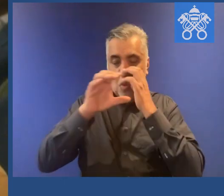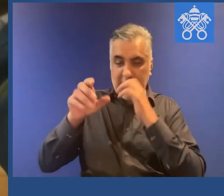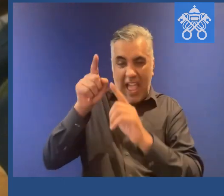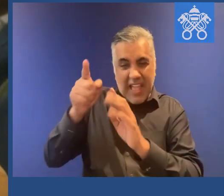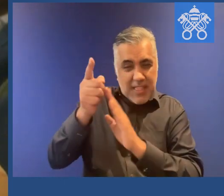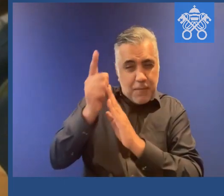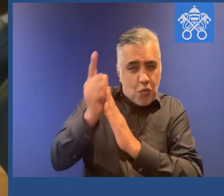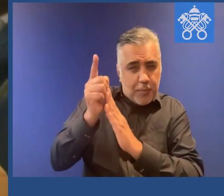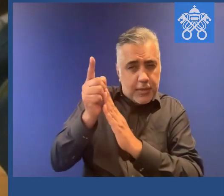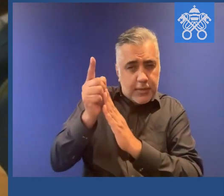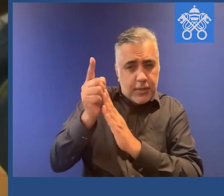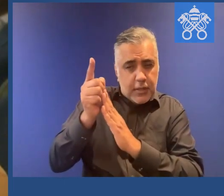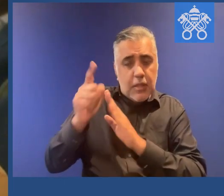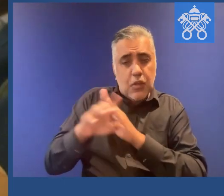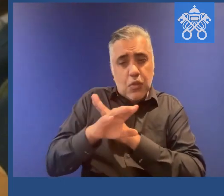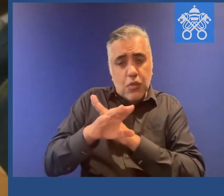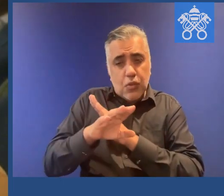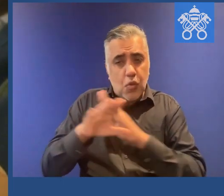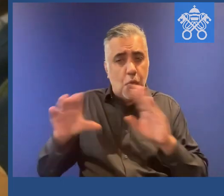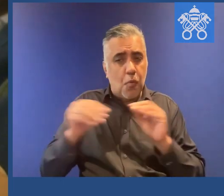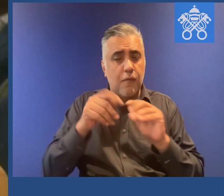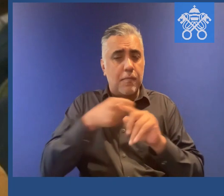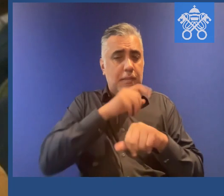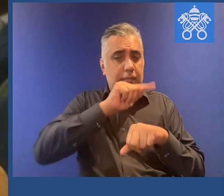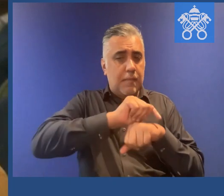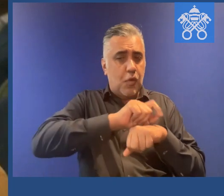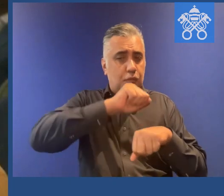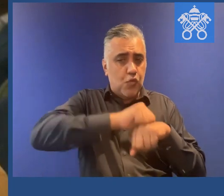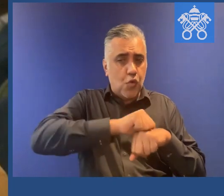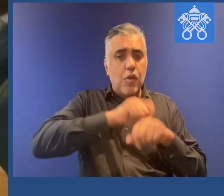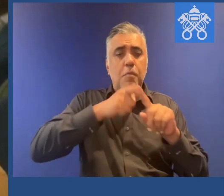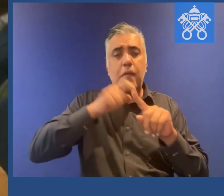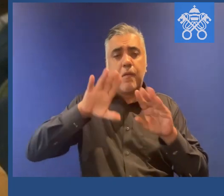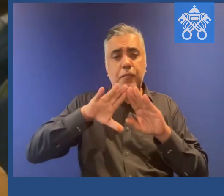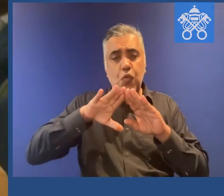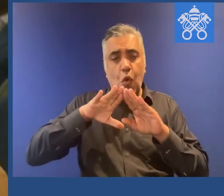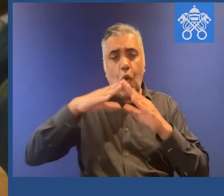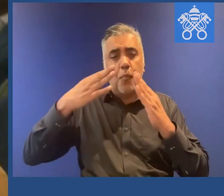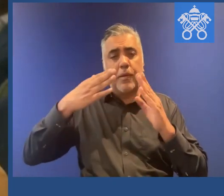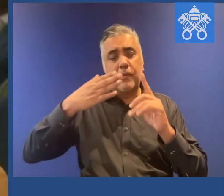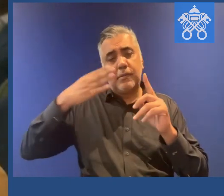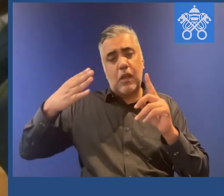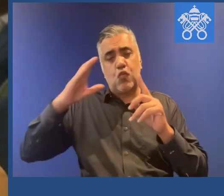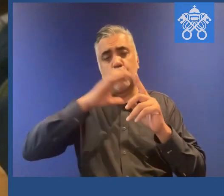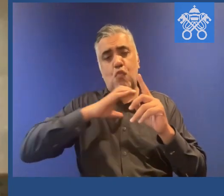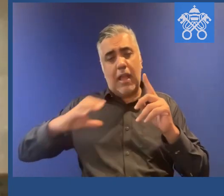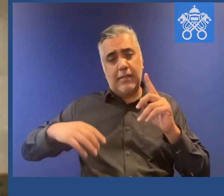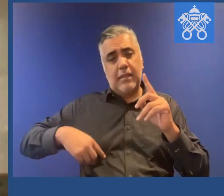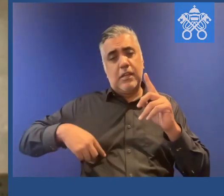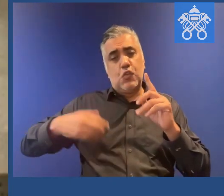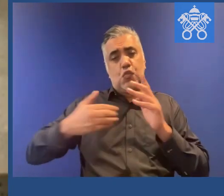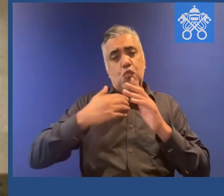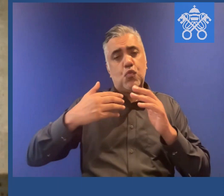that moment, no longer from the temple of stone, but from the open side of Christ, will the water of new life